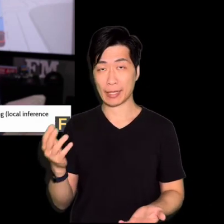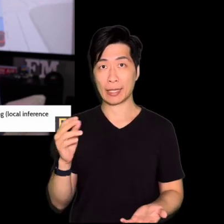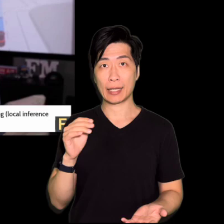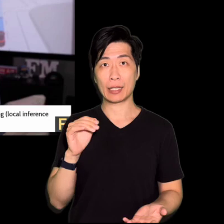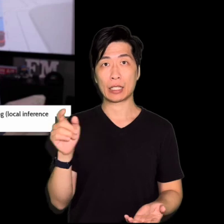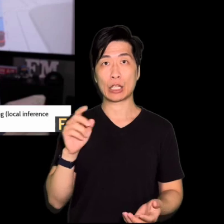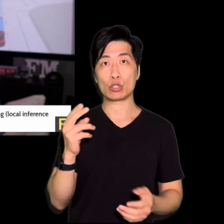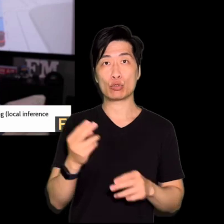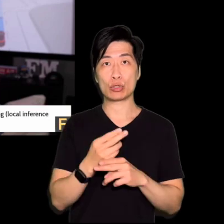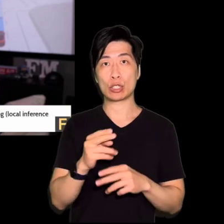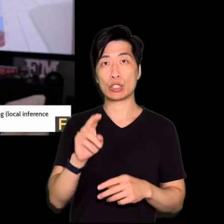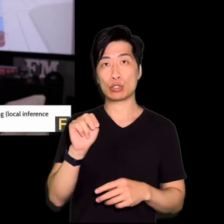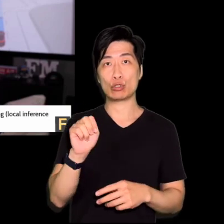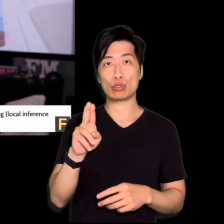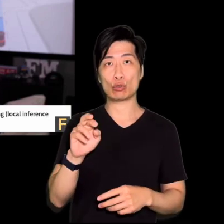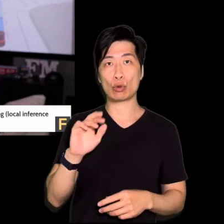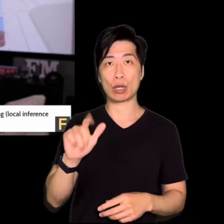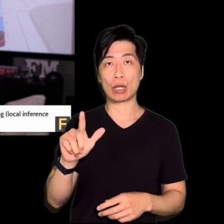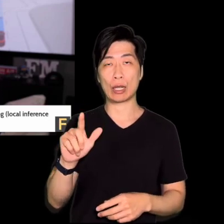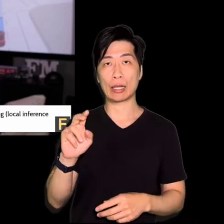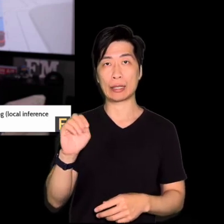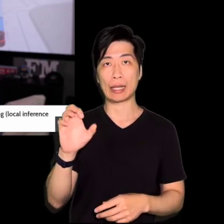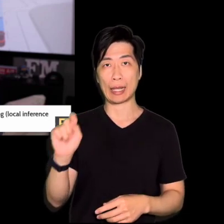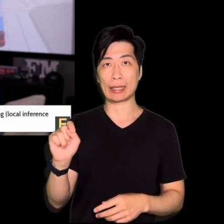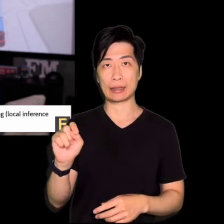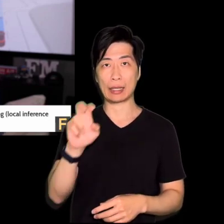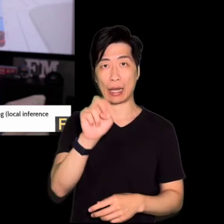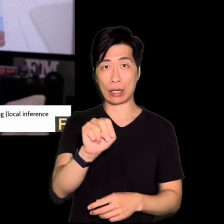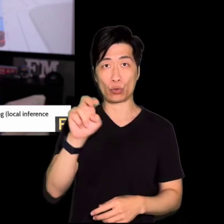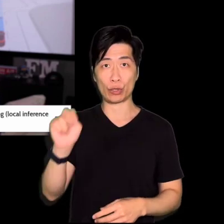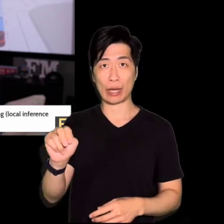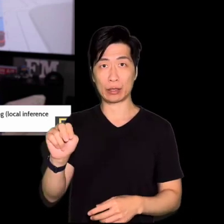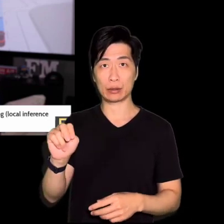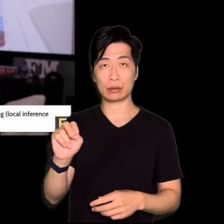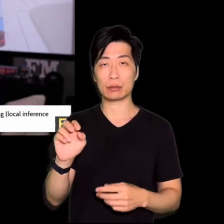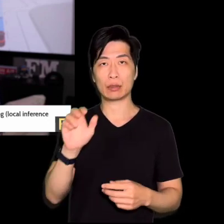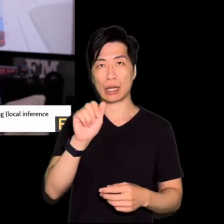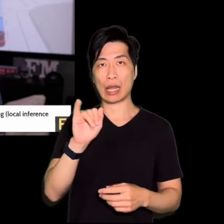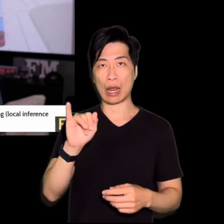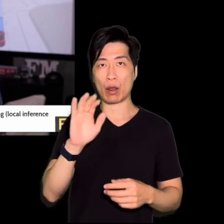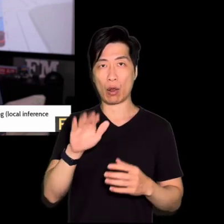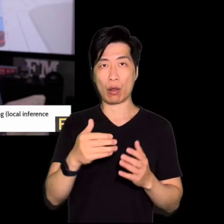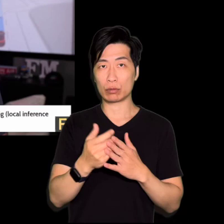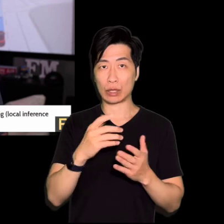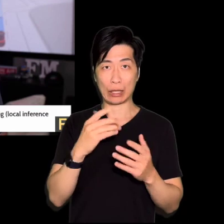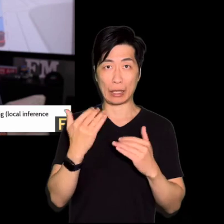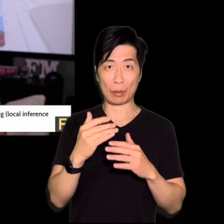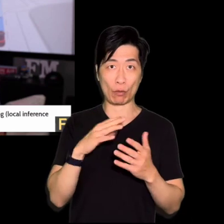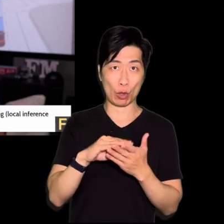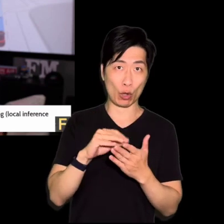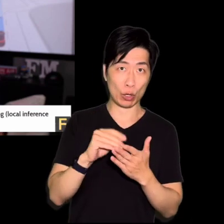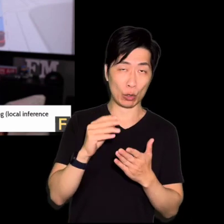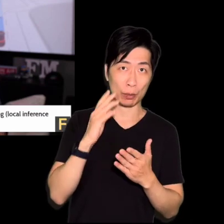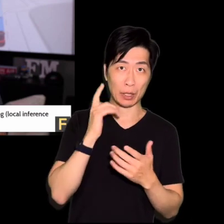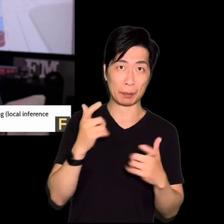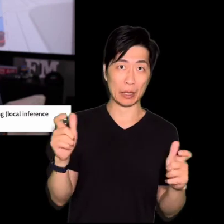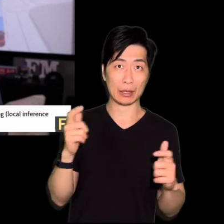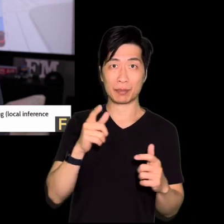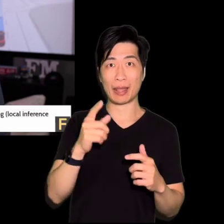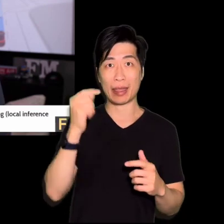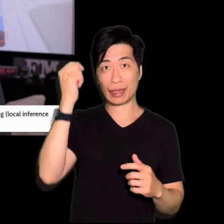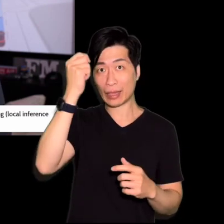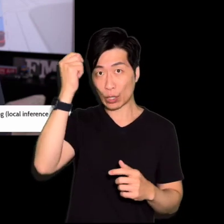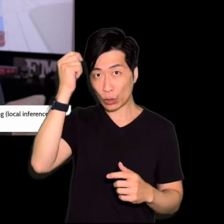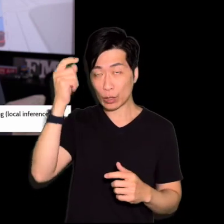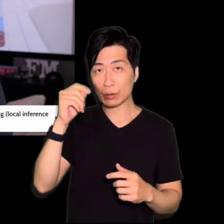just the again, neural net end-to-end, meaning that AI brain's doing all the work. Exactly. The limit of learning is going to be huge.